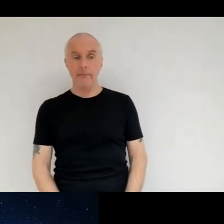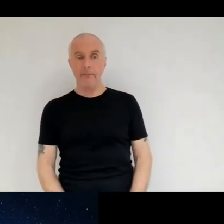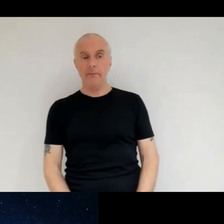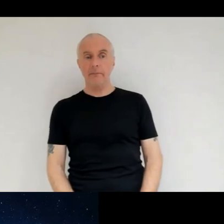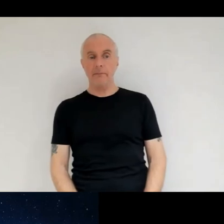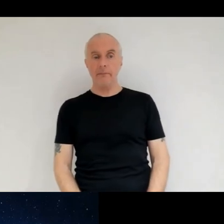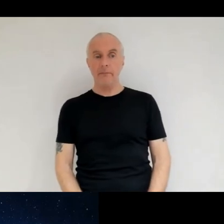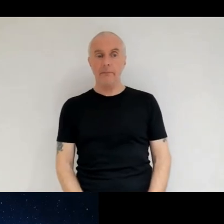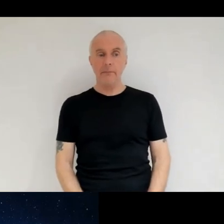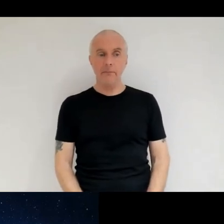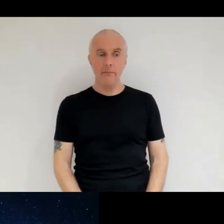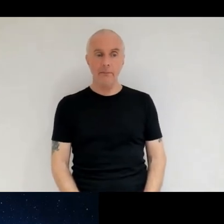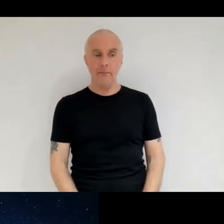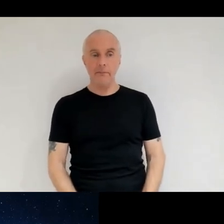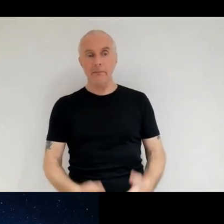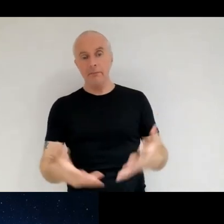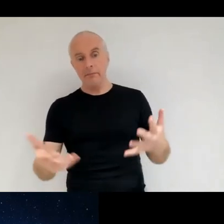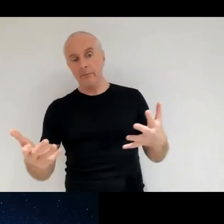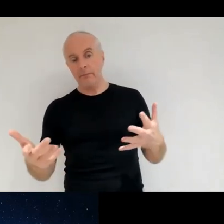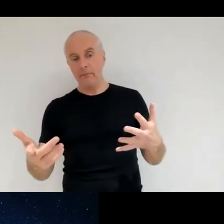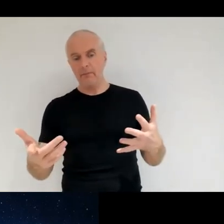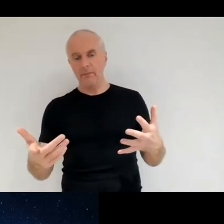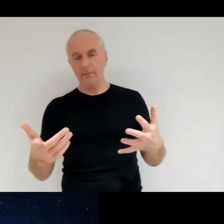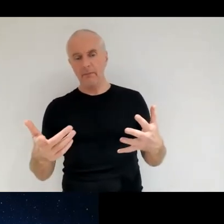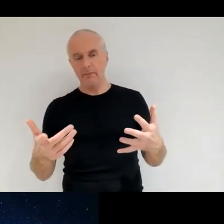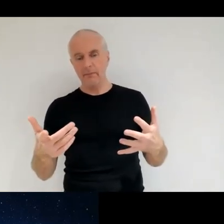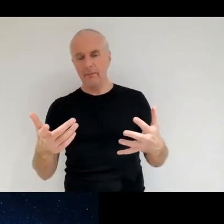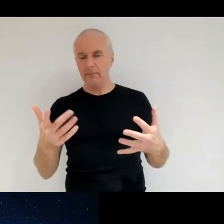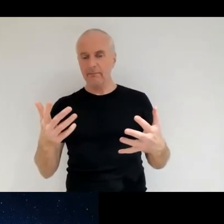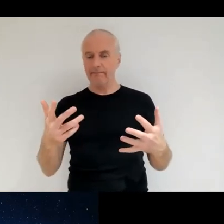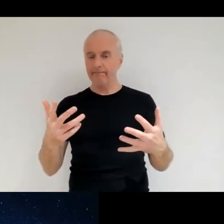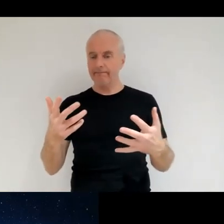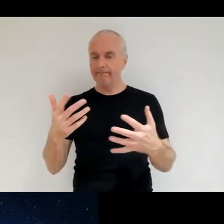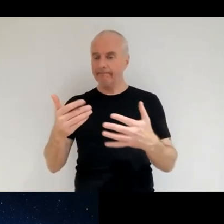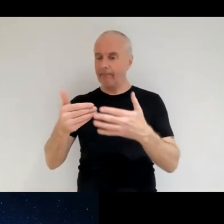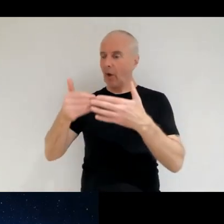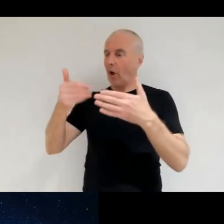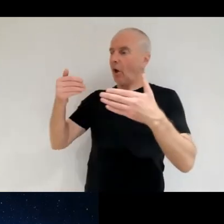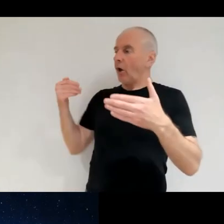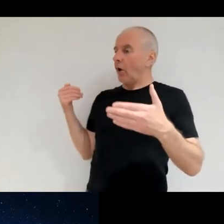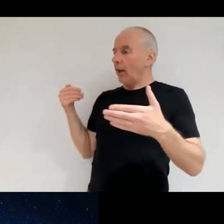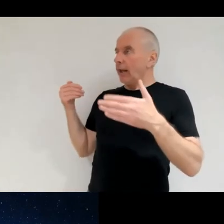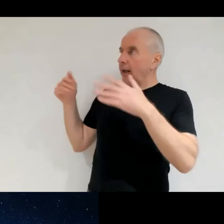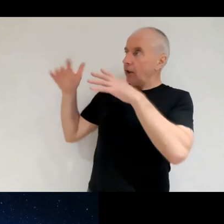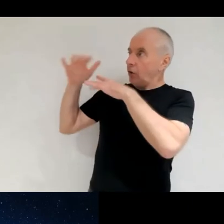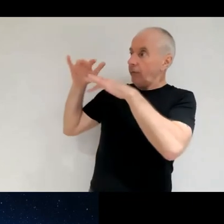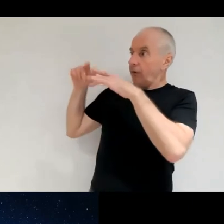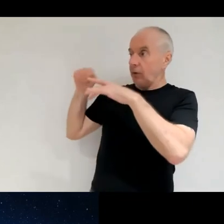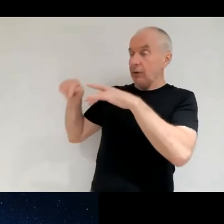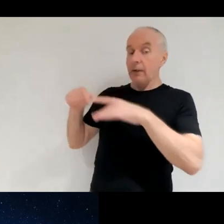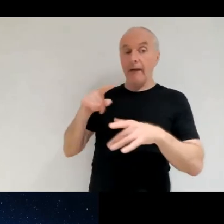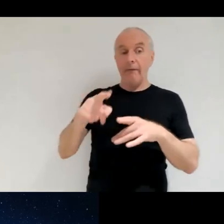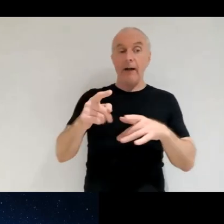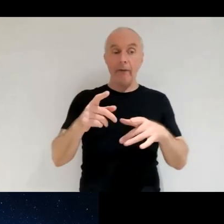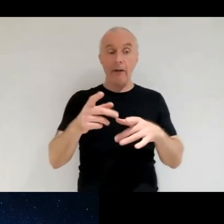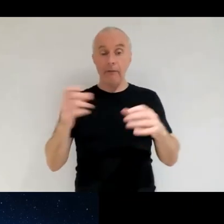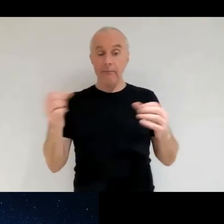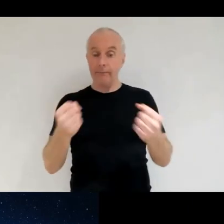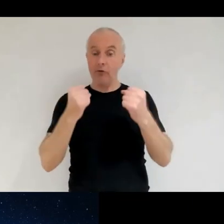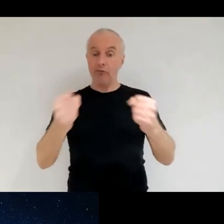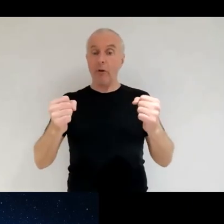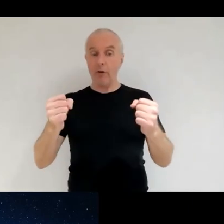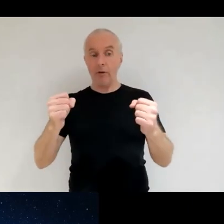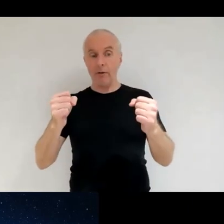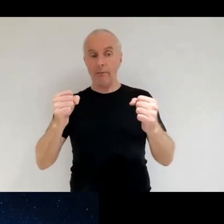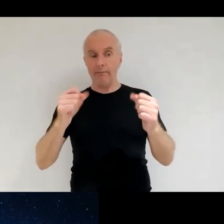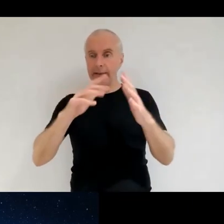You know, in terms of the early universe, you know, as long as the signal is strong enough, right, in particular for the stochastic background,